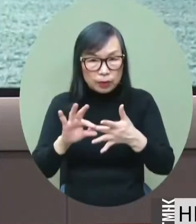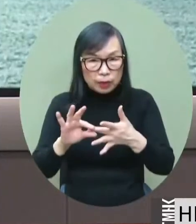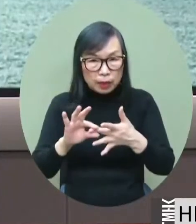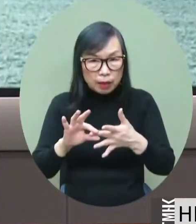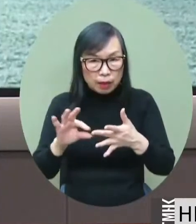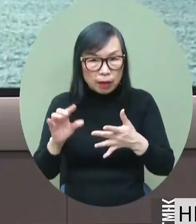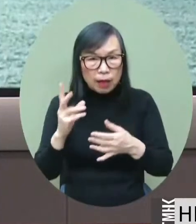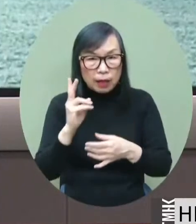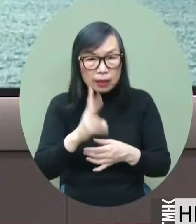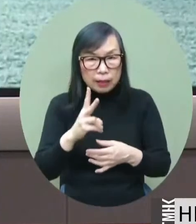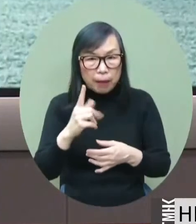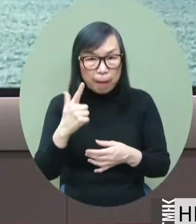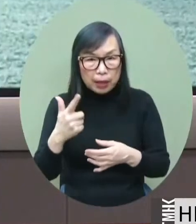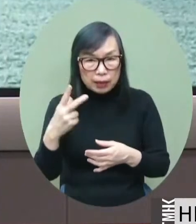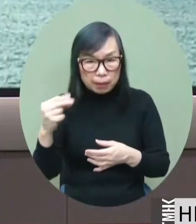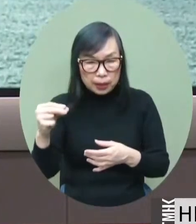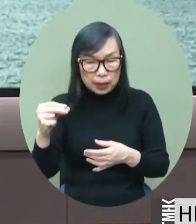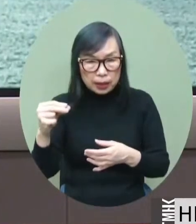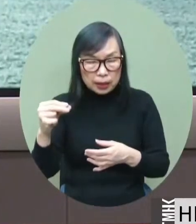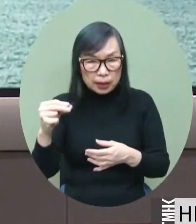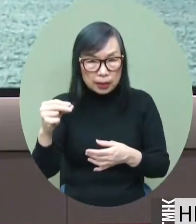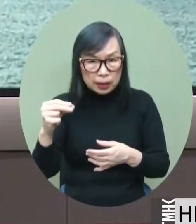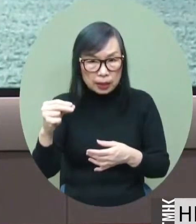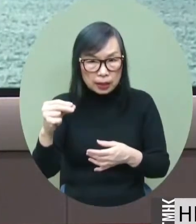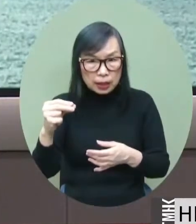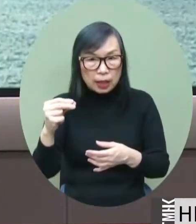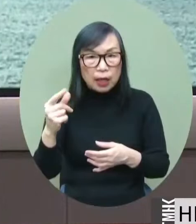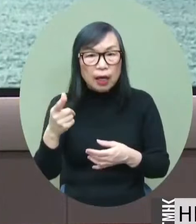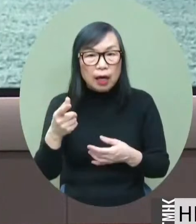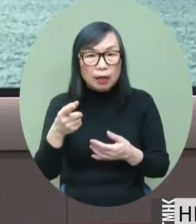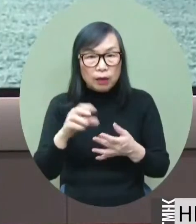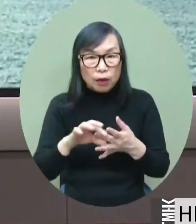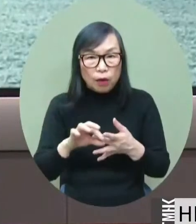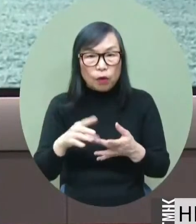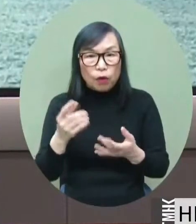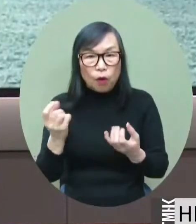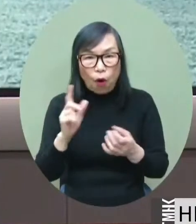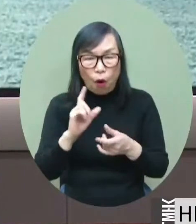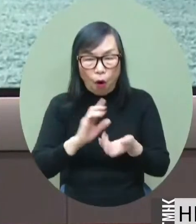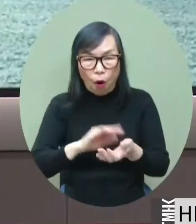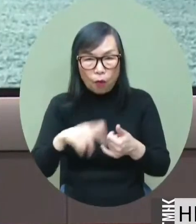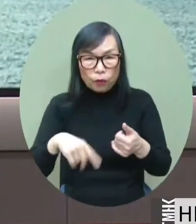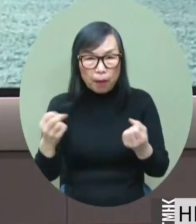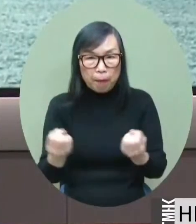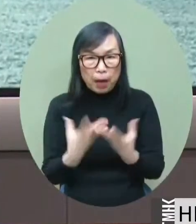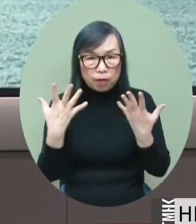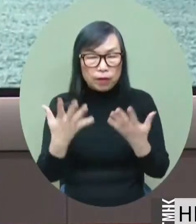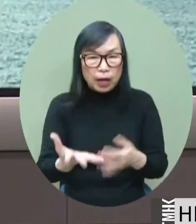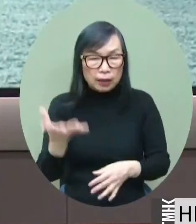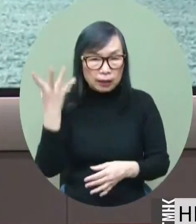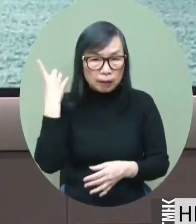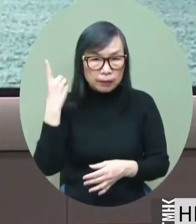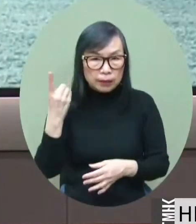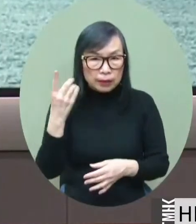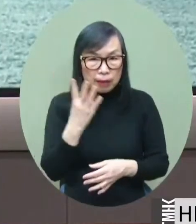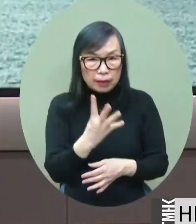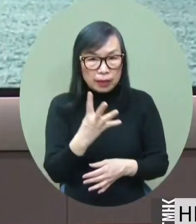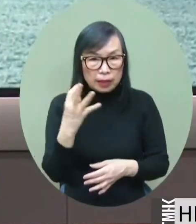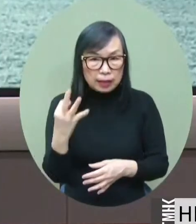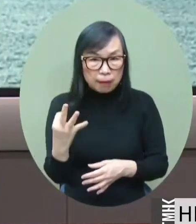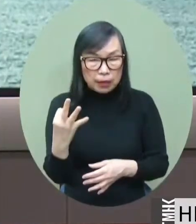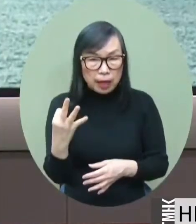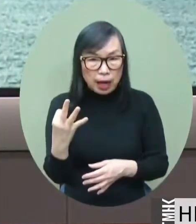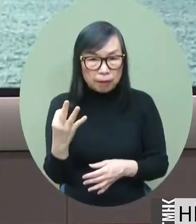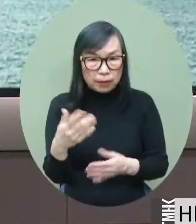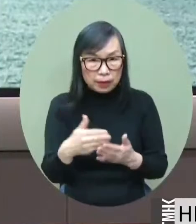For residential care homes for persons with disabilities, 287 care homes had outbreak or